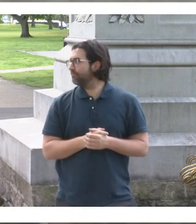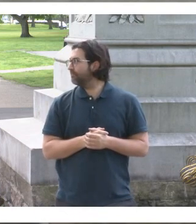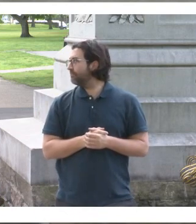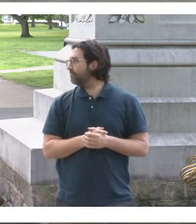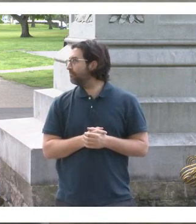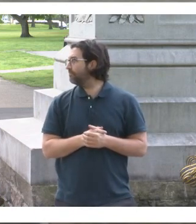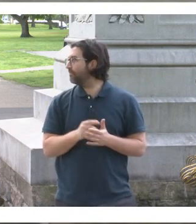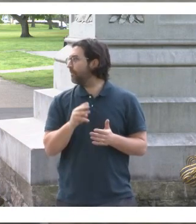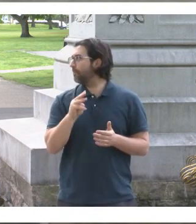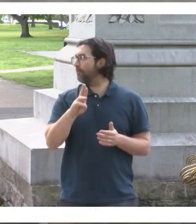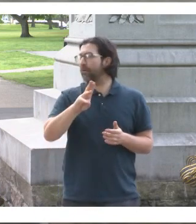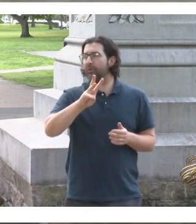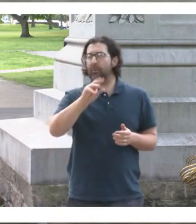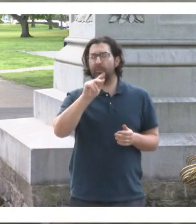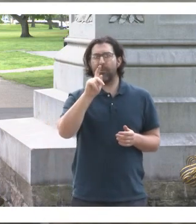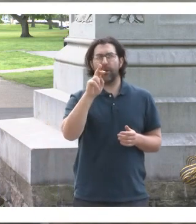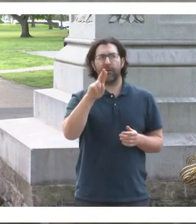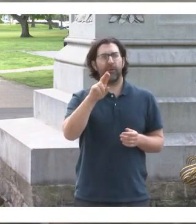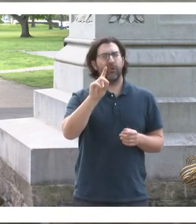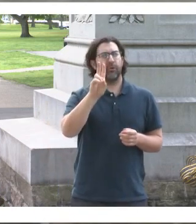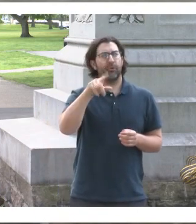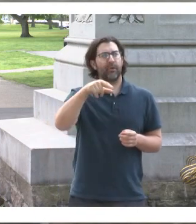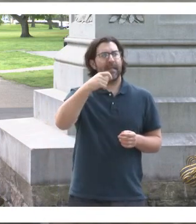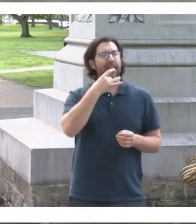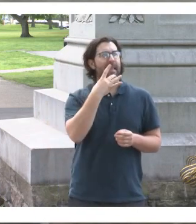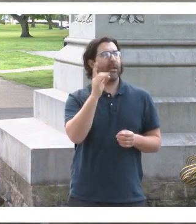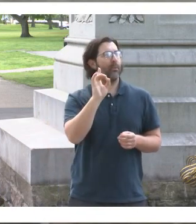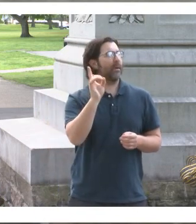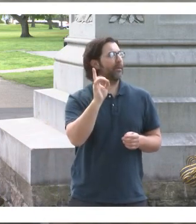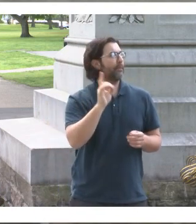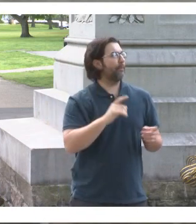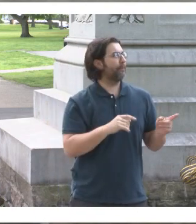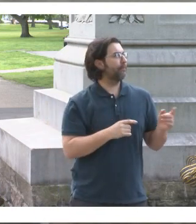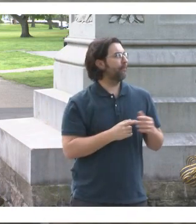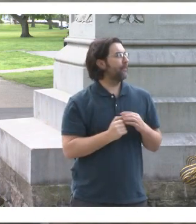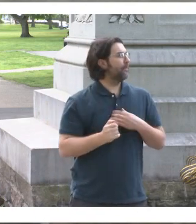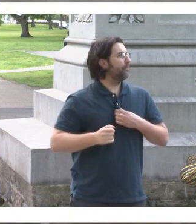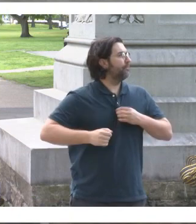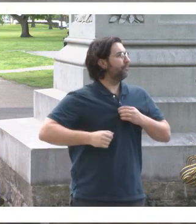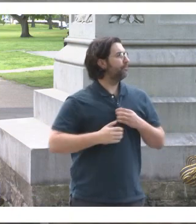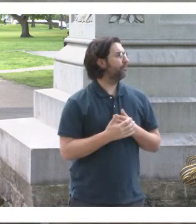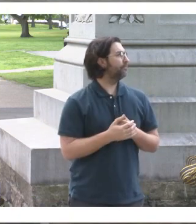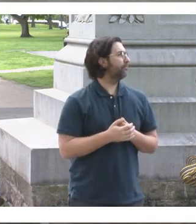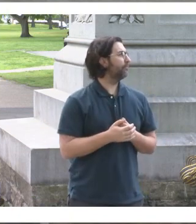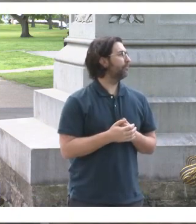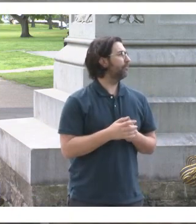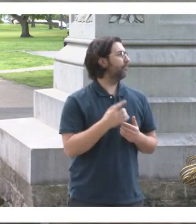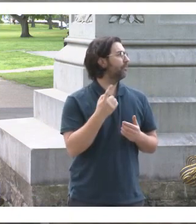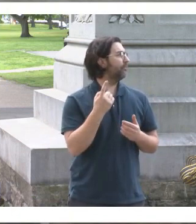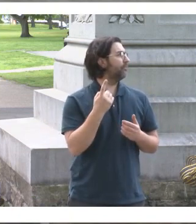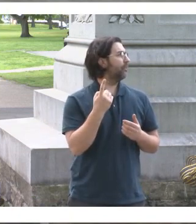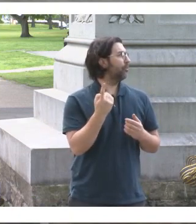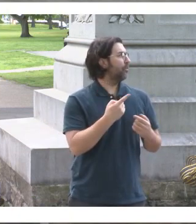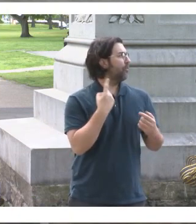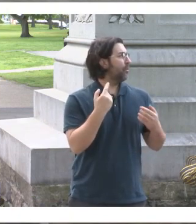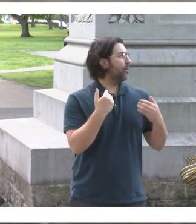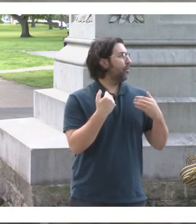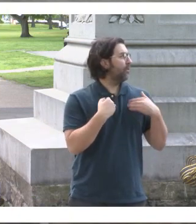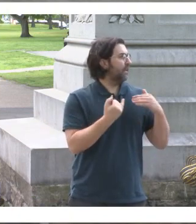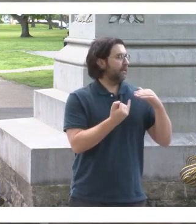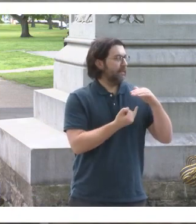Where's Mr. Walker at? Duquesne Light. Where's Mr. Walker? One thing about this city is we've always had